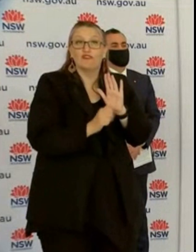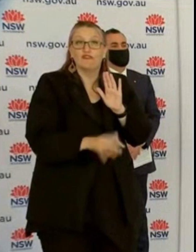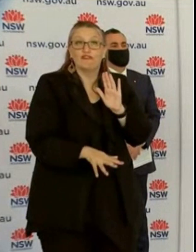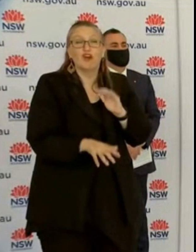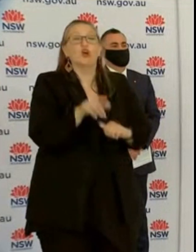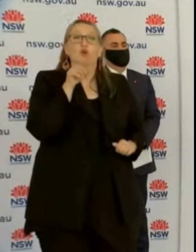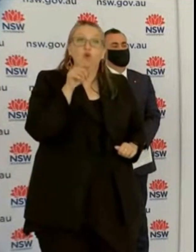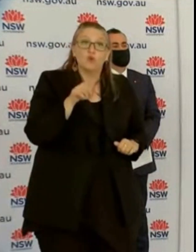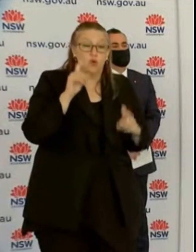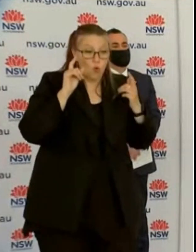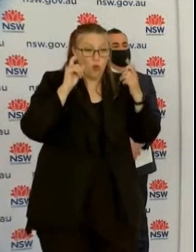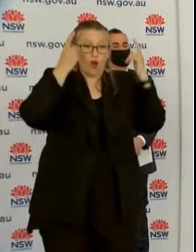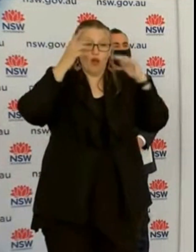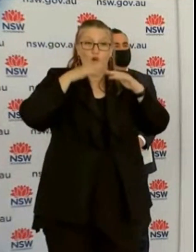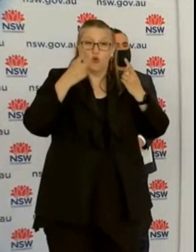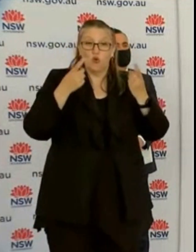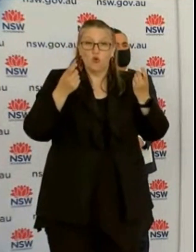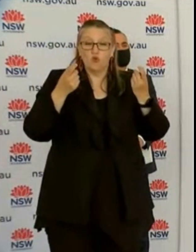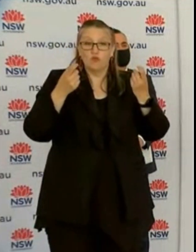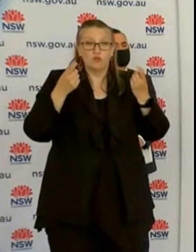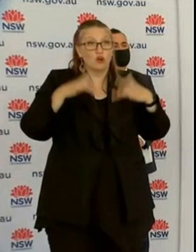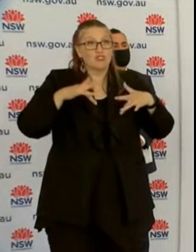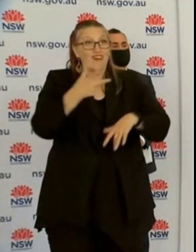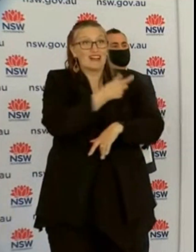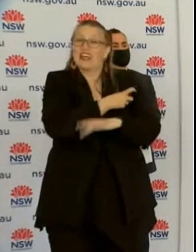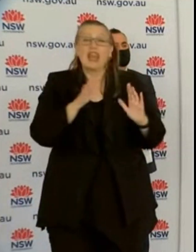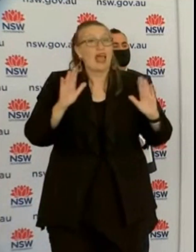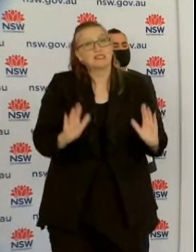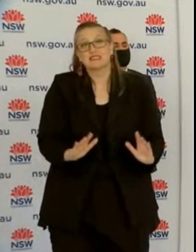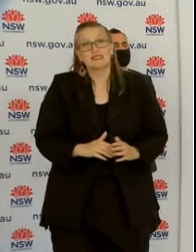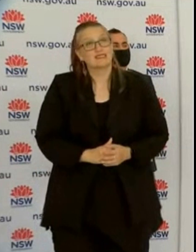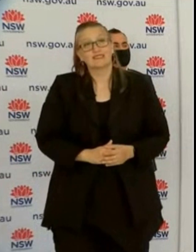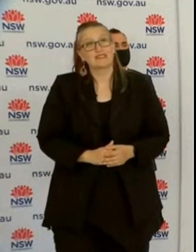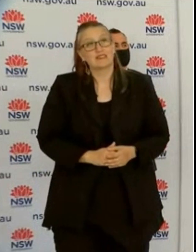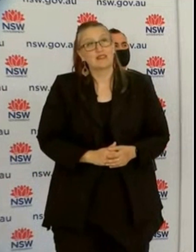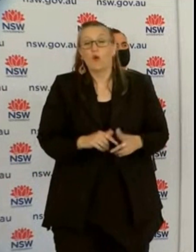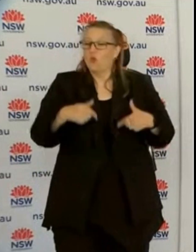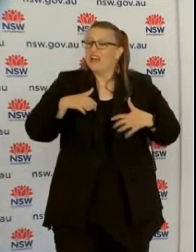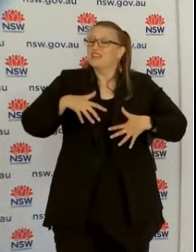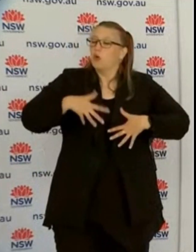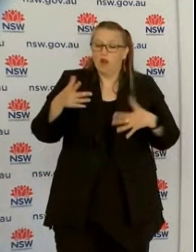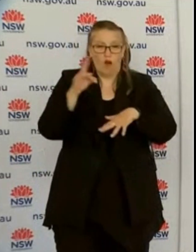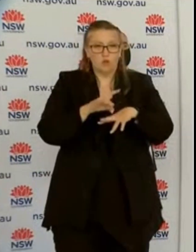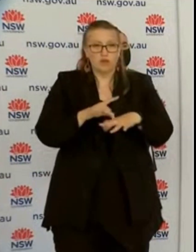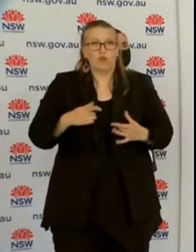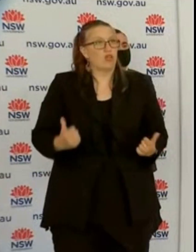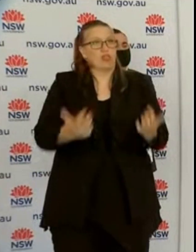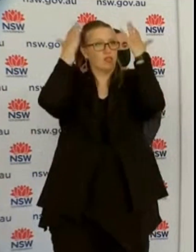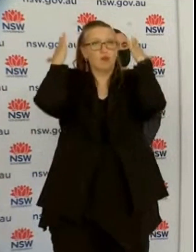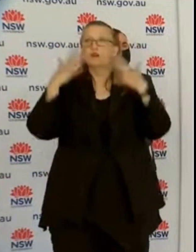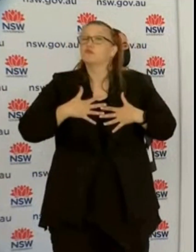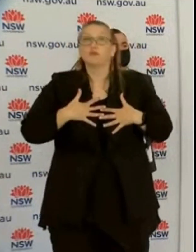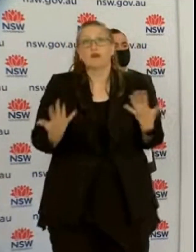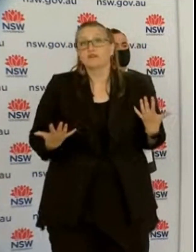about the disease spreading amongst those who aren't vaccinated, or allowing the hospital system to be overrun. These are all very